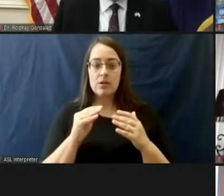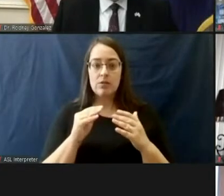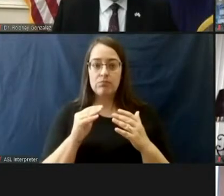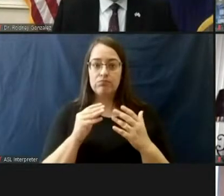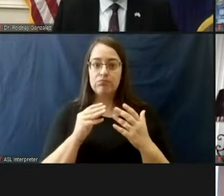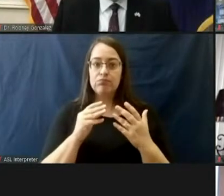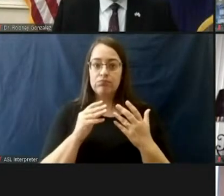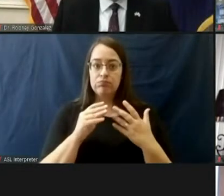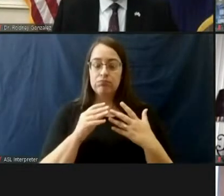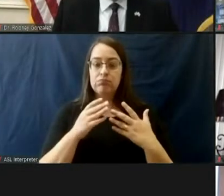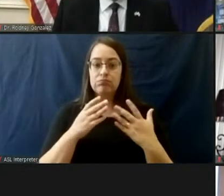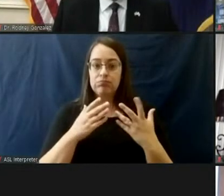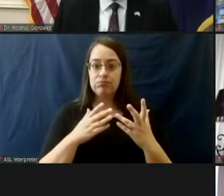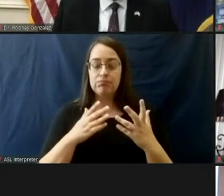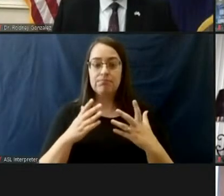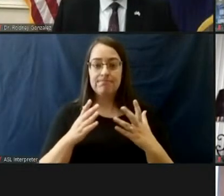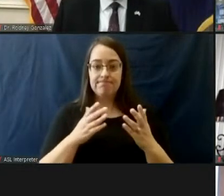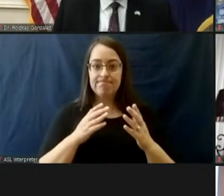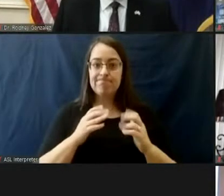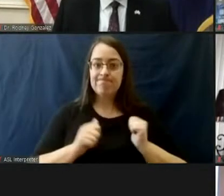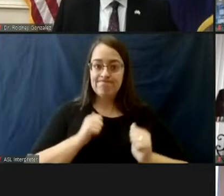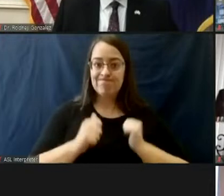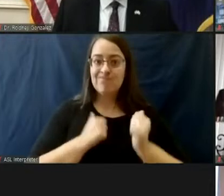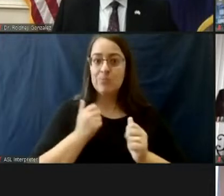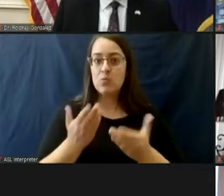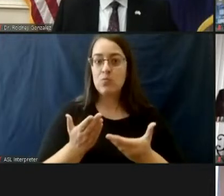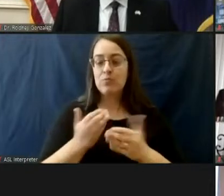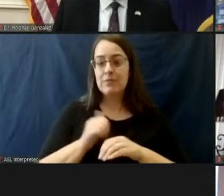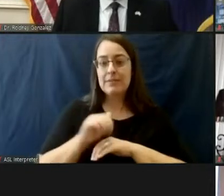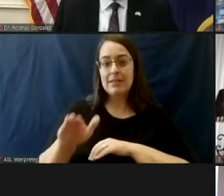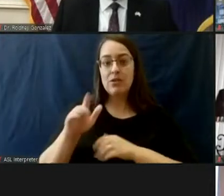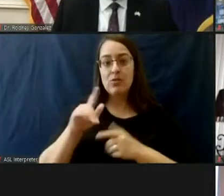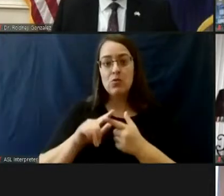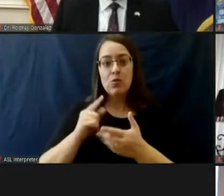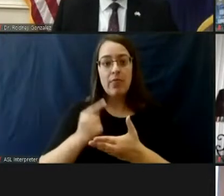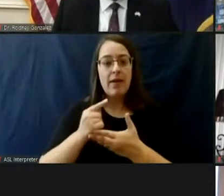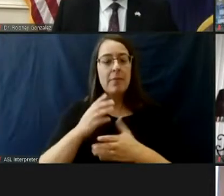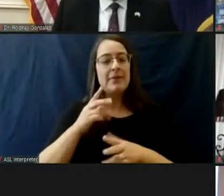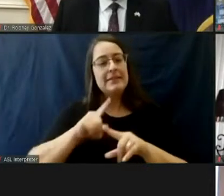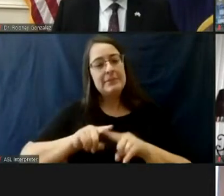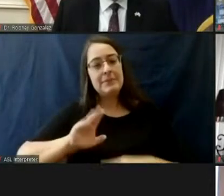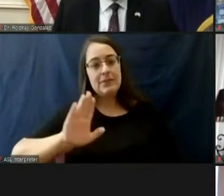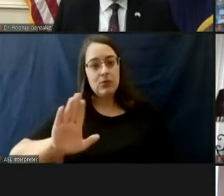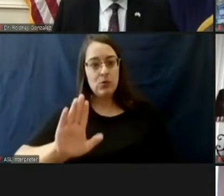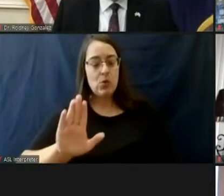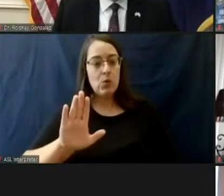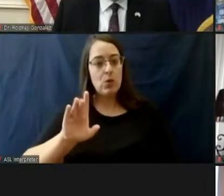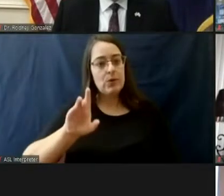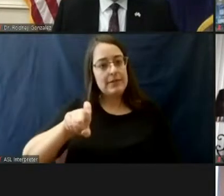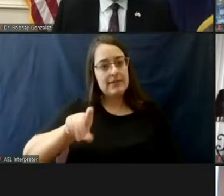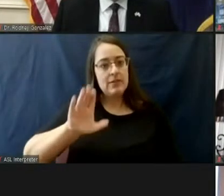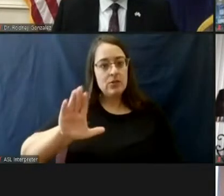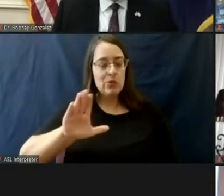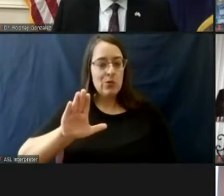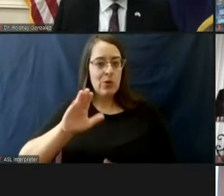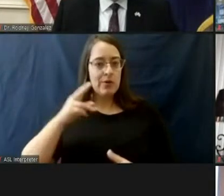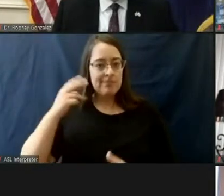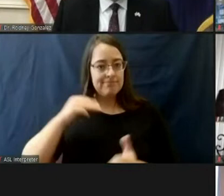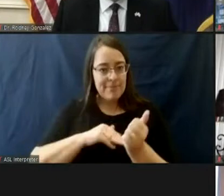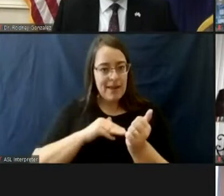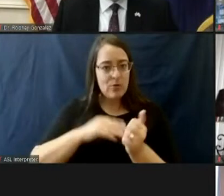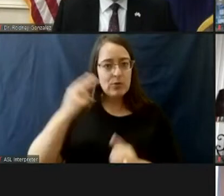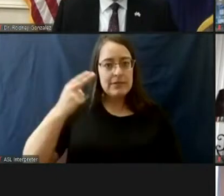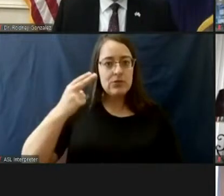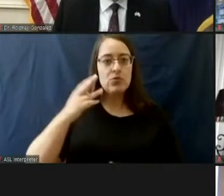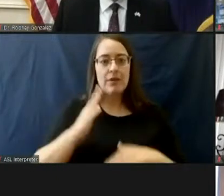for Regeneron therapy, depending upon your individual characteristics, than they would be to recommend you not get